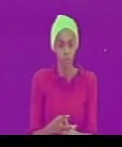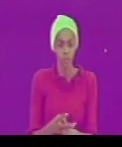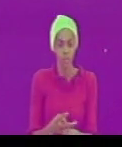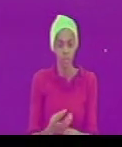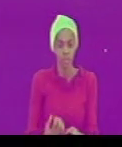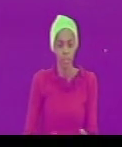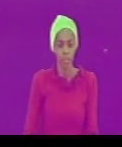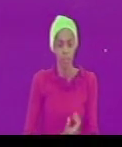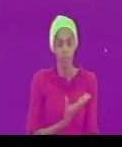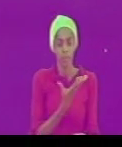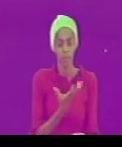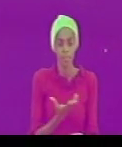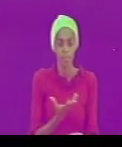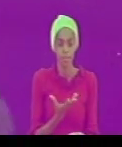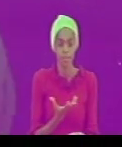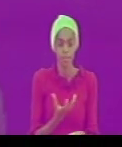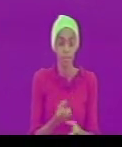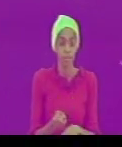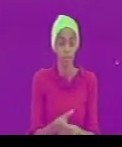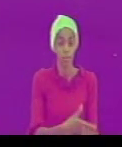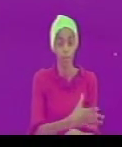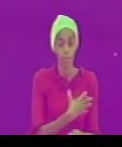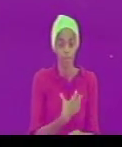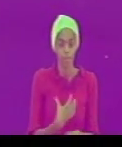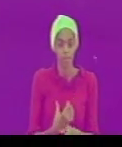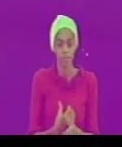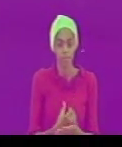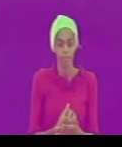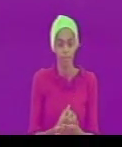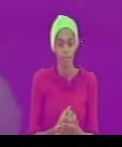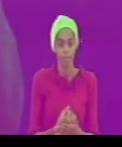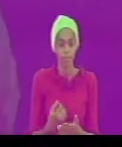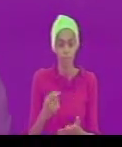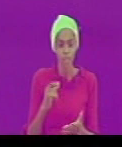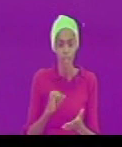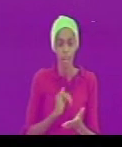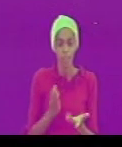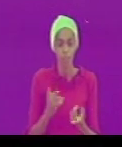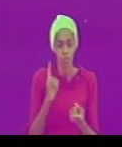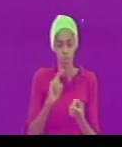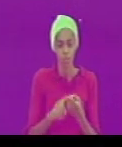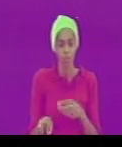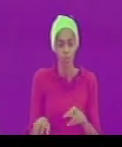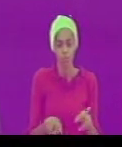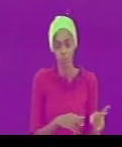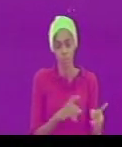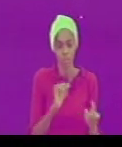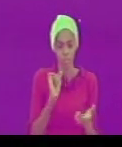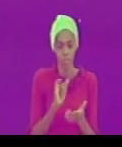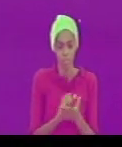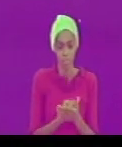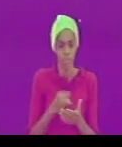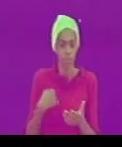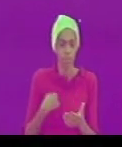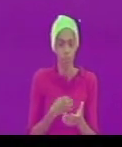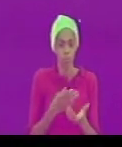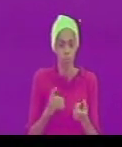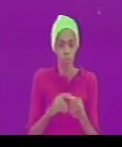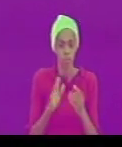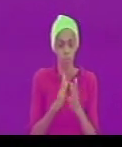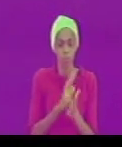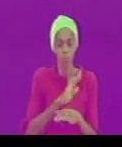the global disasters, the global diseases, and the global destitutions all over the